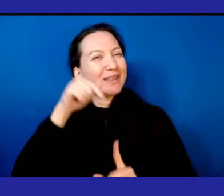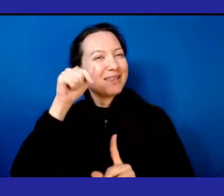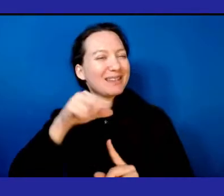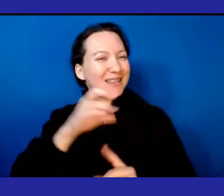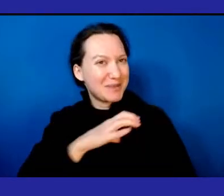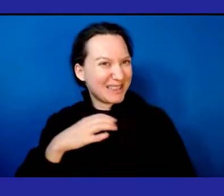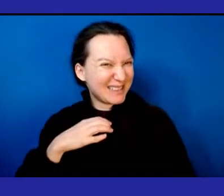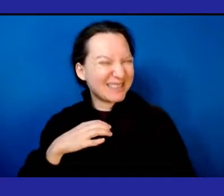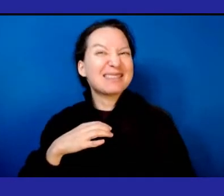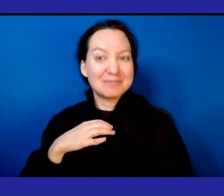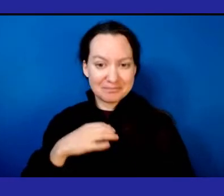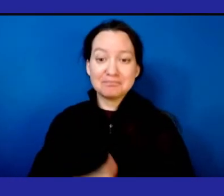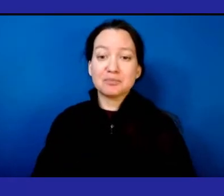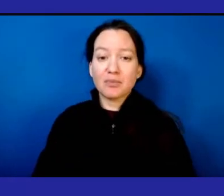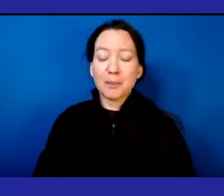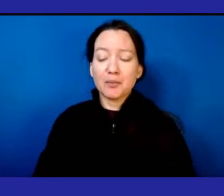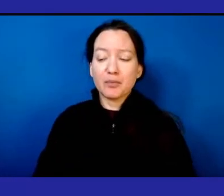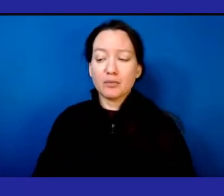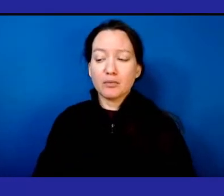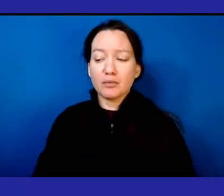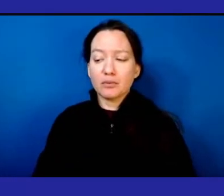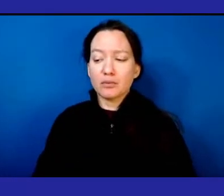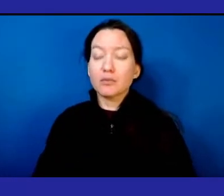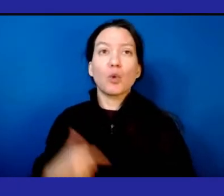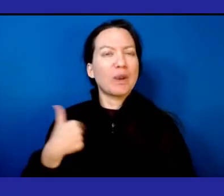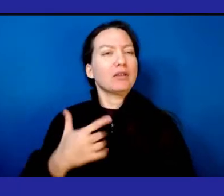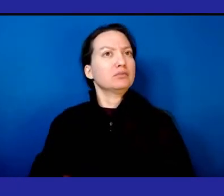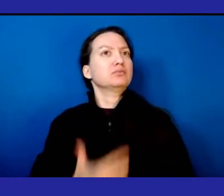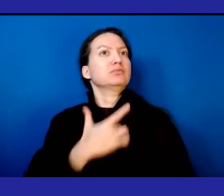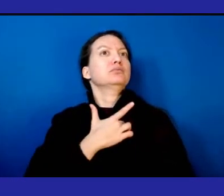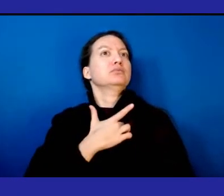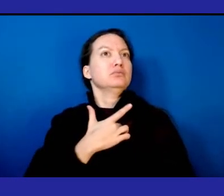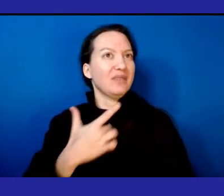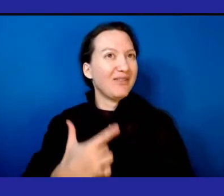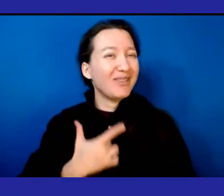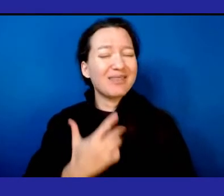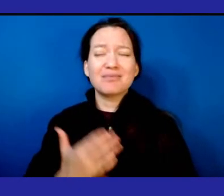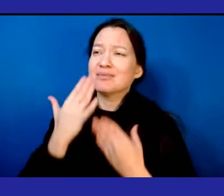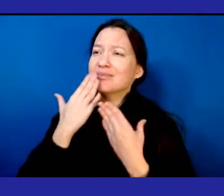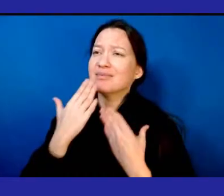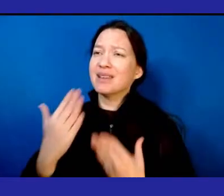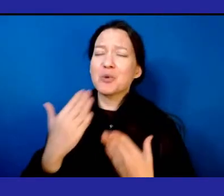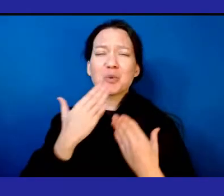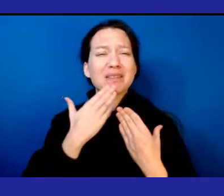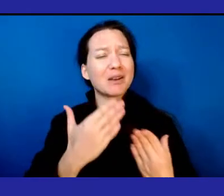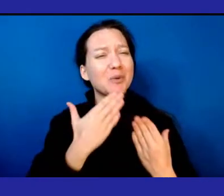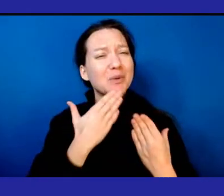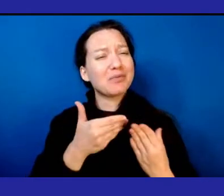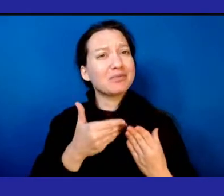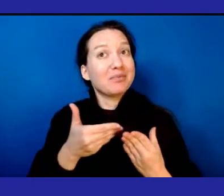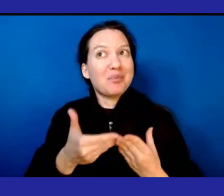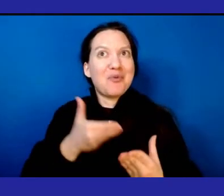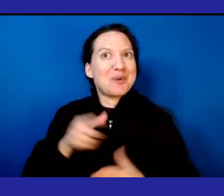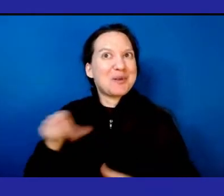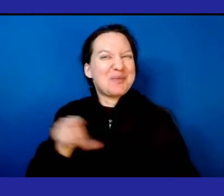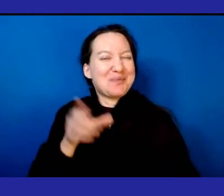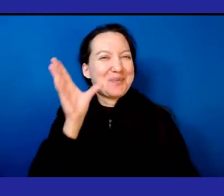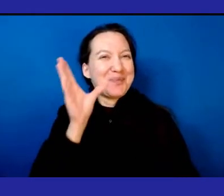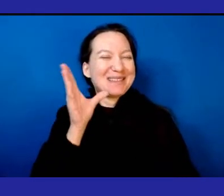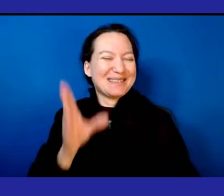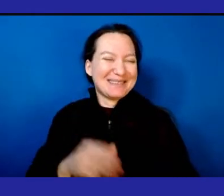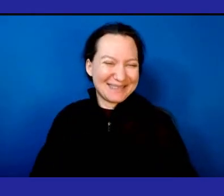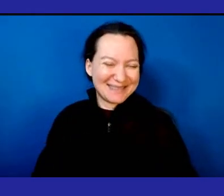committee. We feel it. So thank you in advance.